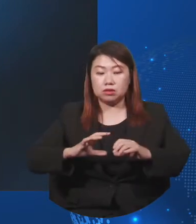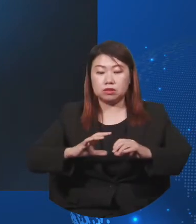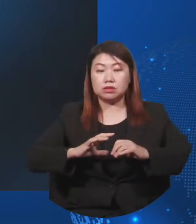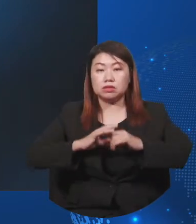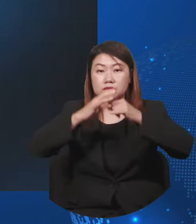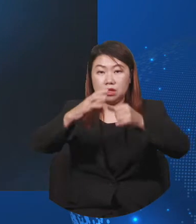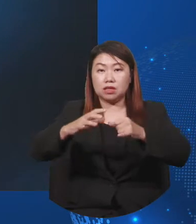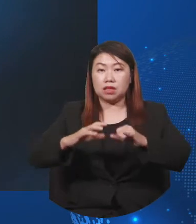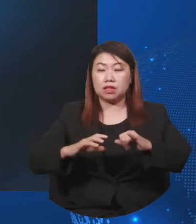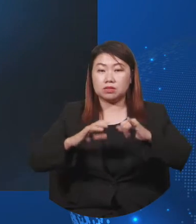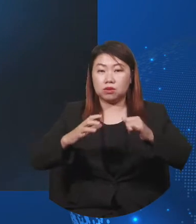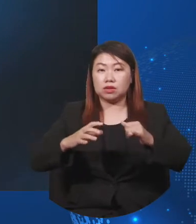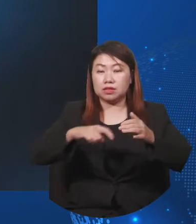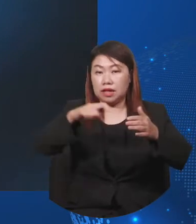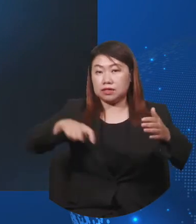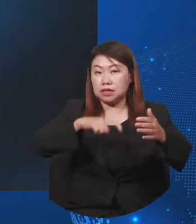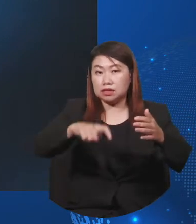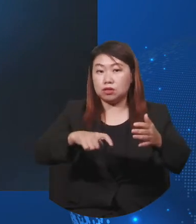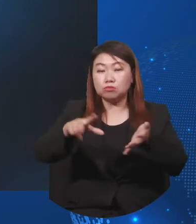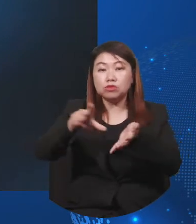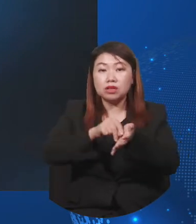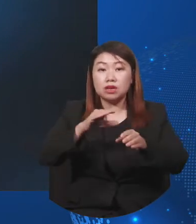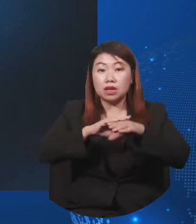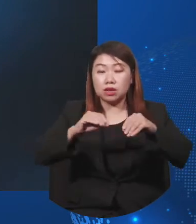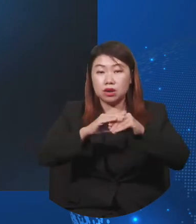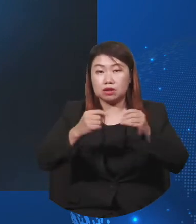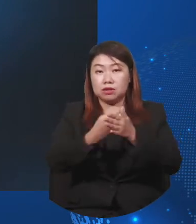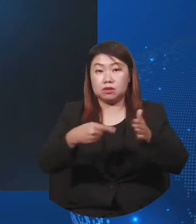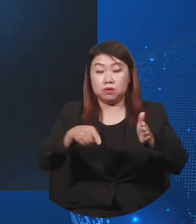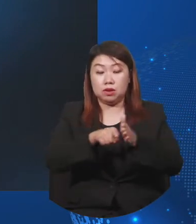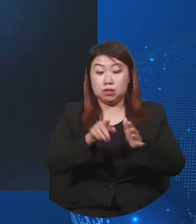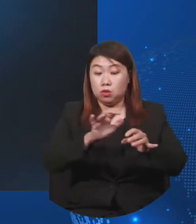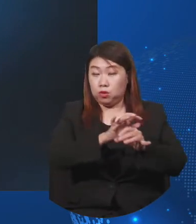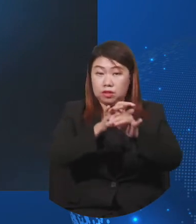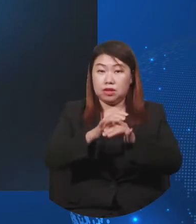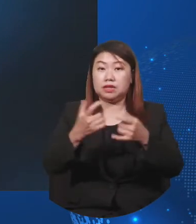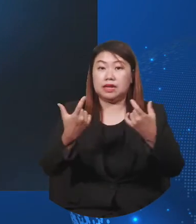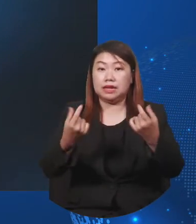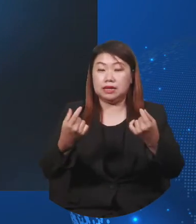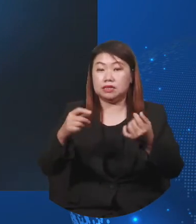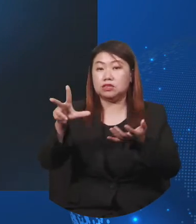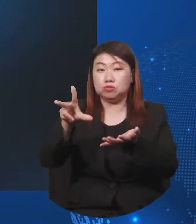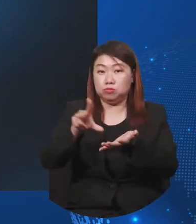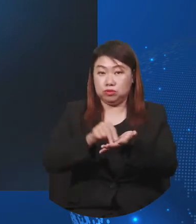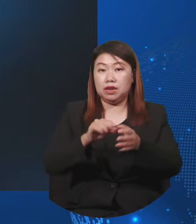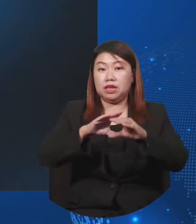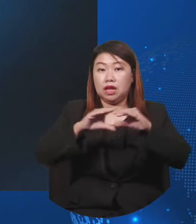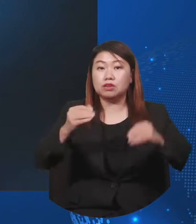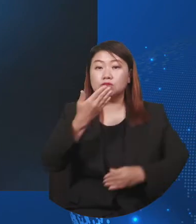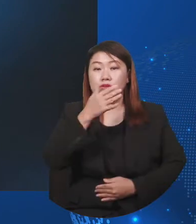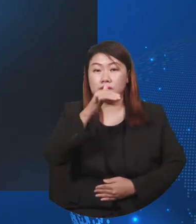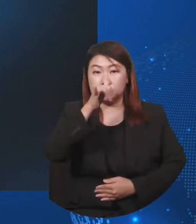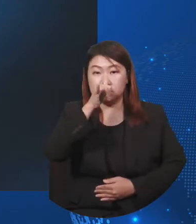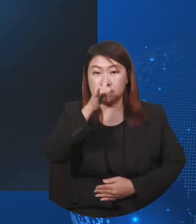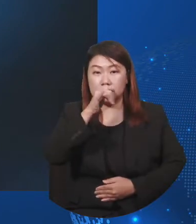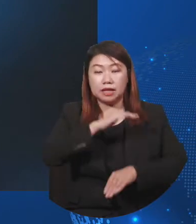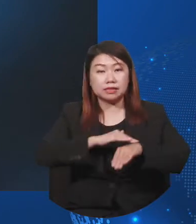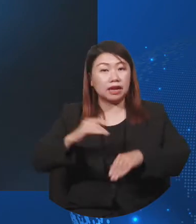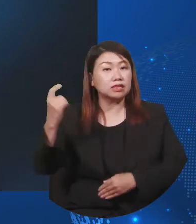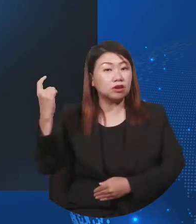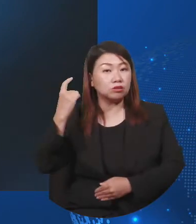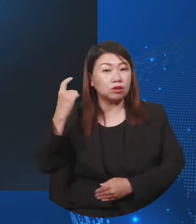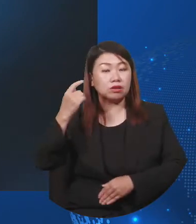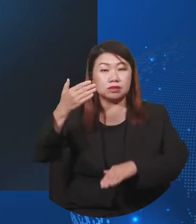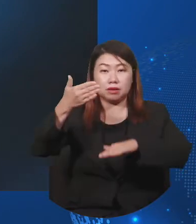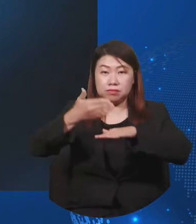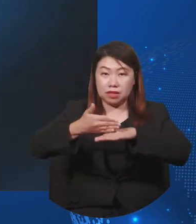recover from this pandemic stronger and together. So thank you very much for this opportunity. I look forward to more dialogue with you.